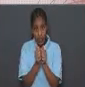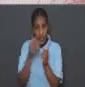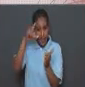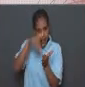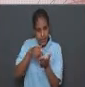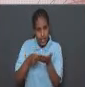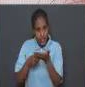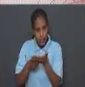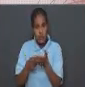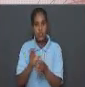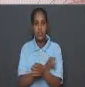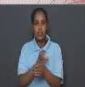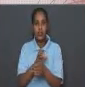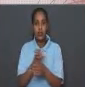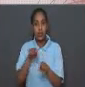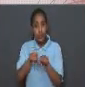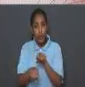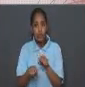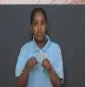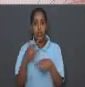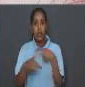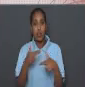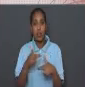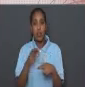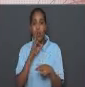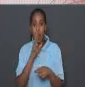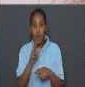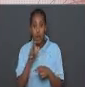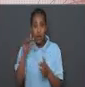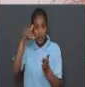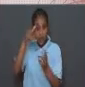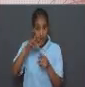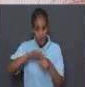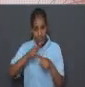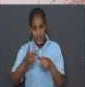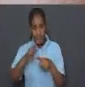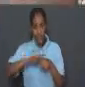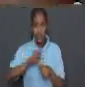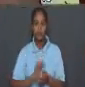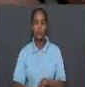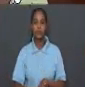rechargeable cell, so the reactions are reversible.